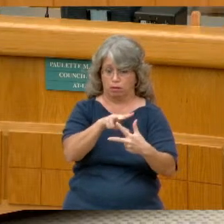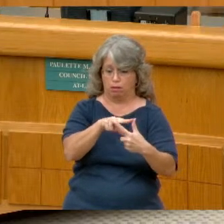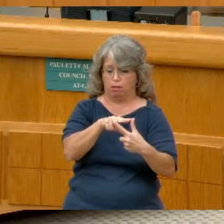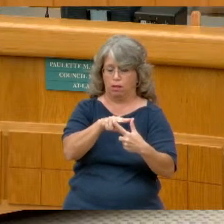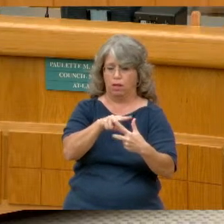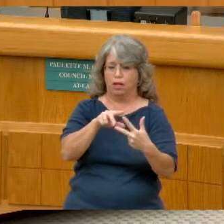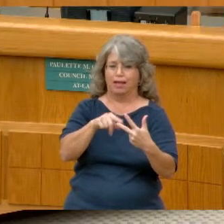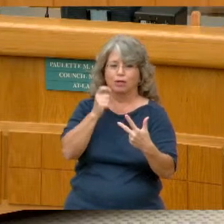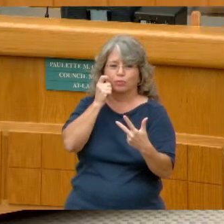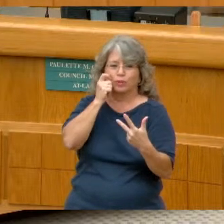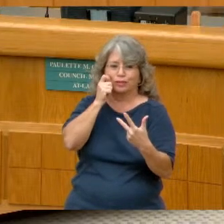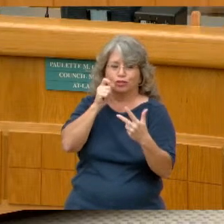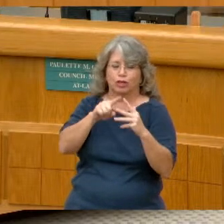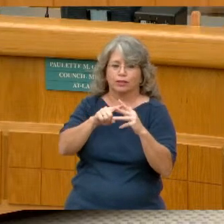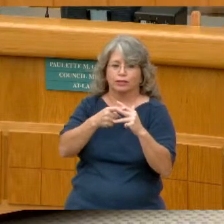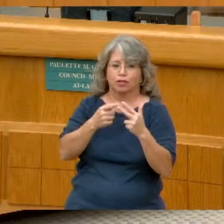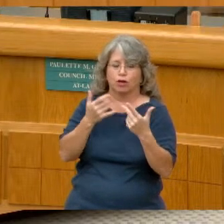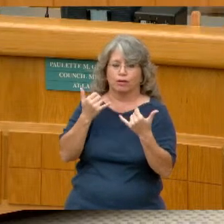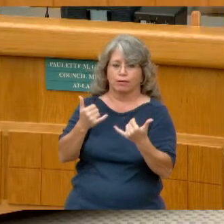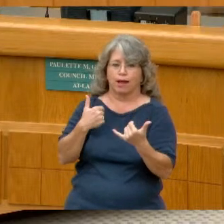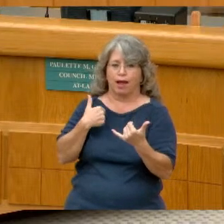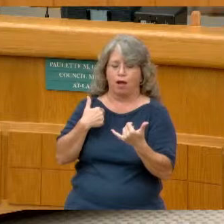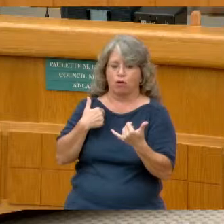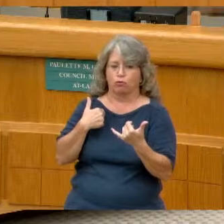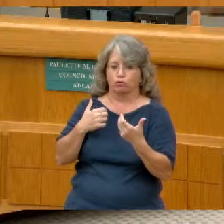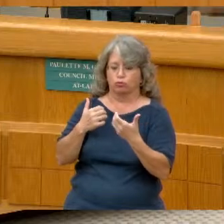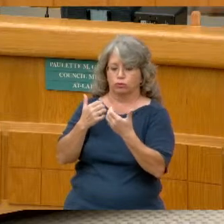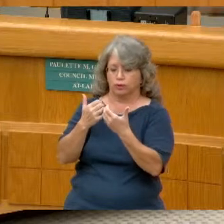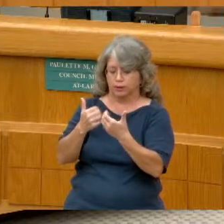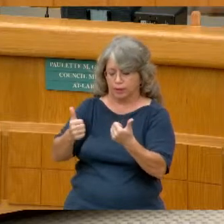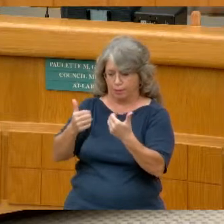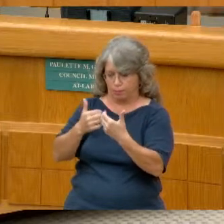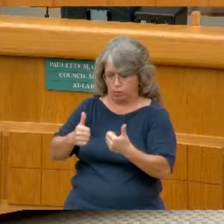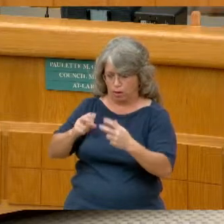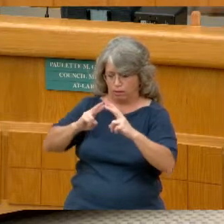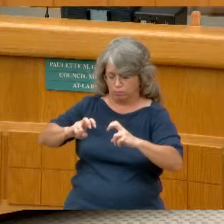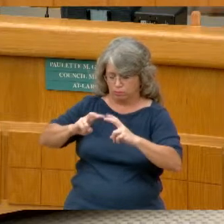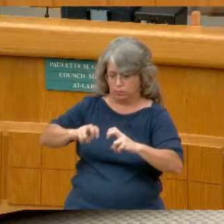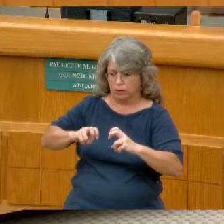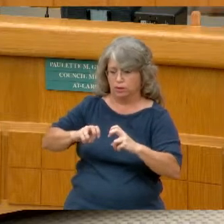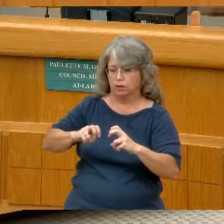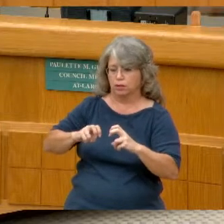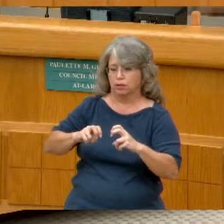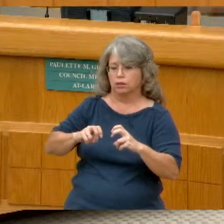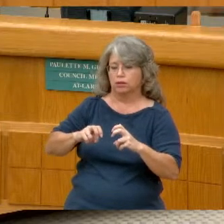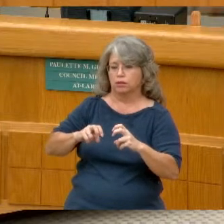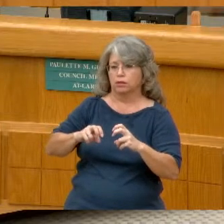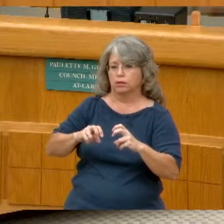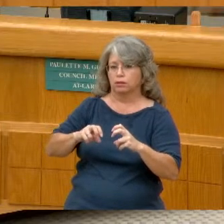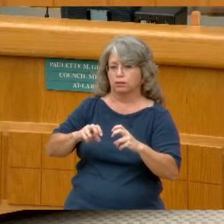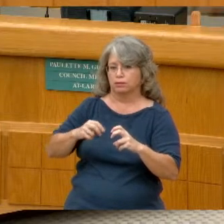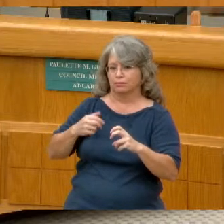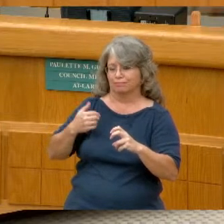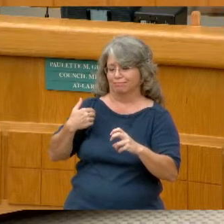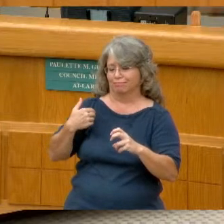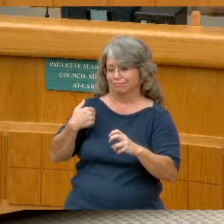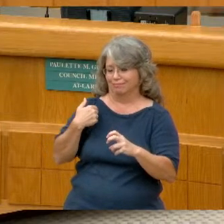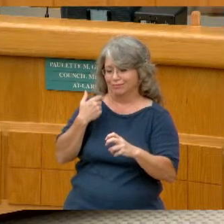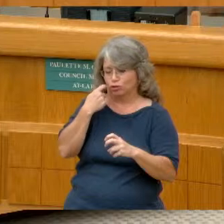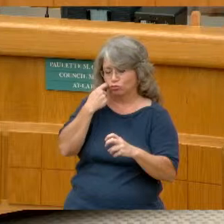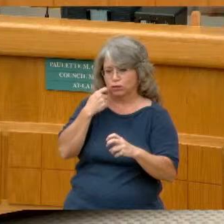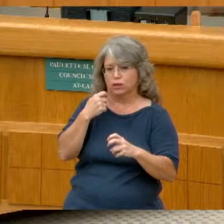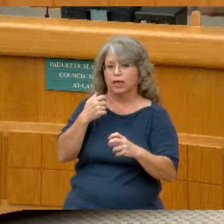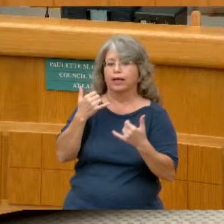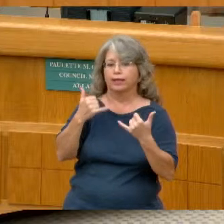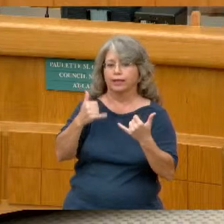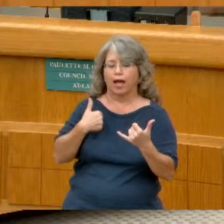But we just started to break them out as of November 1st. So we will see a change to the dashboard to add the confirmed, the